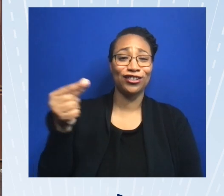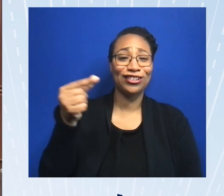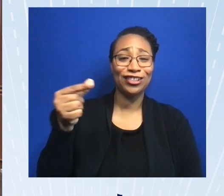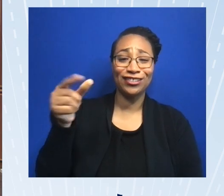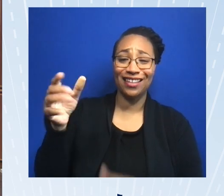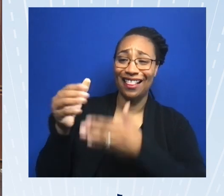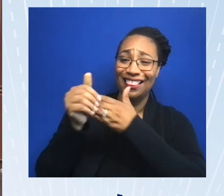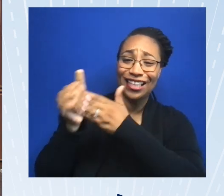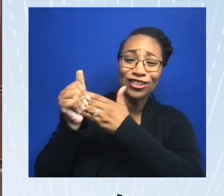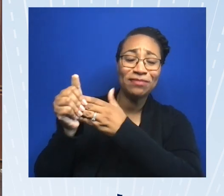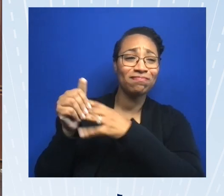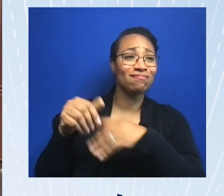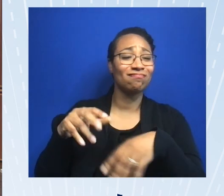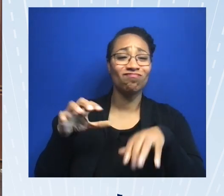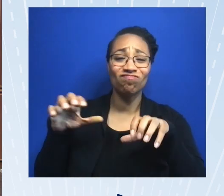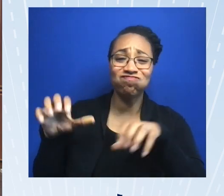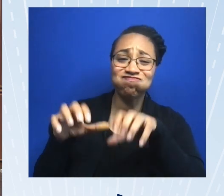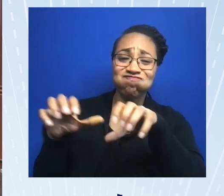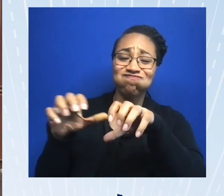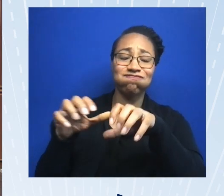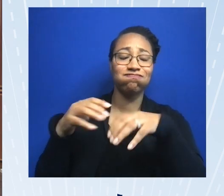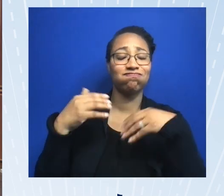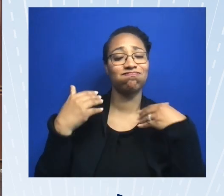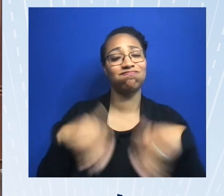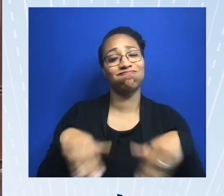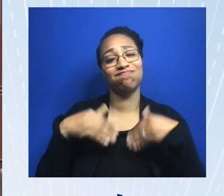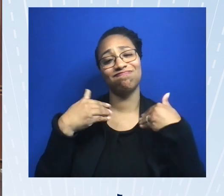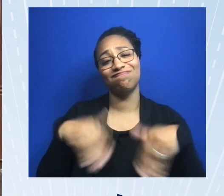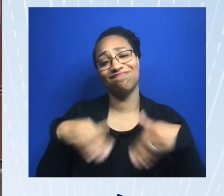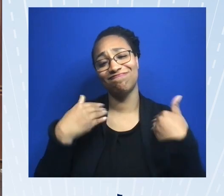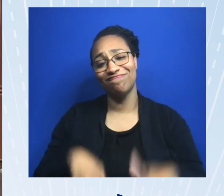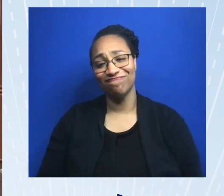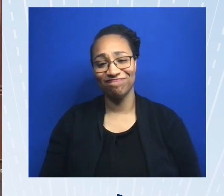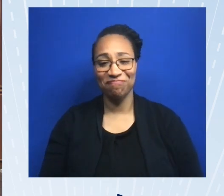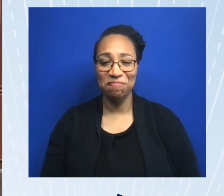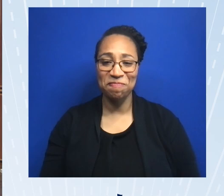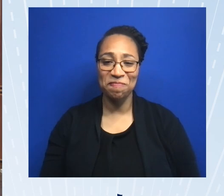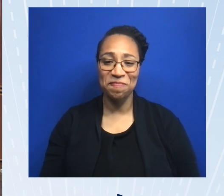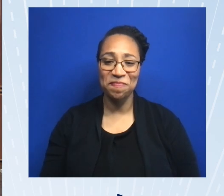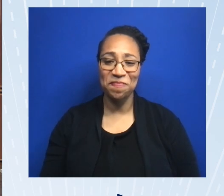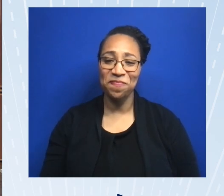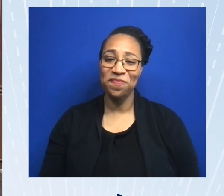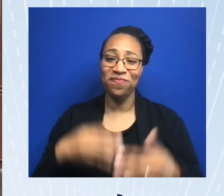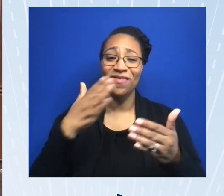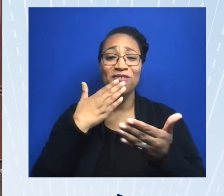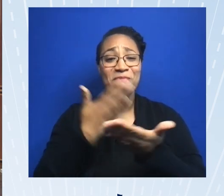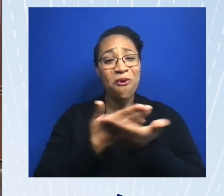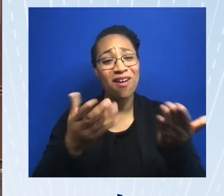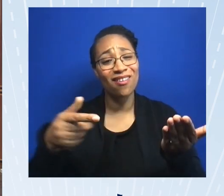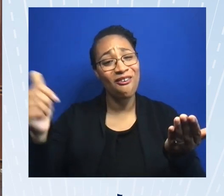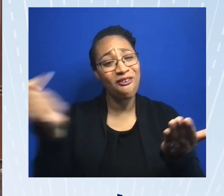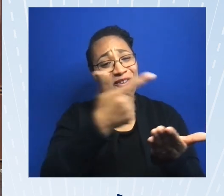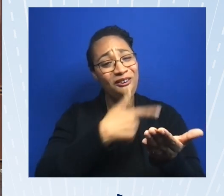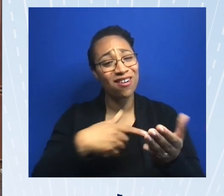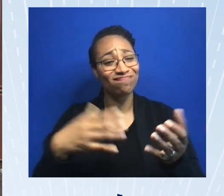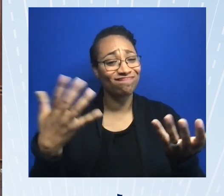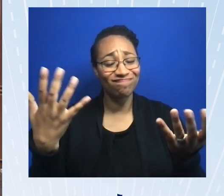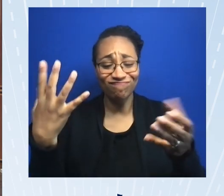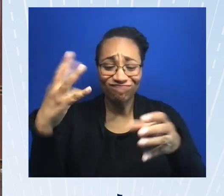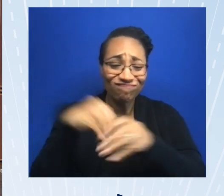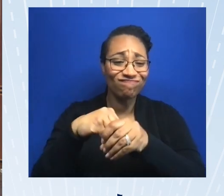everyone, and thanks for joining us for today's special announcement. Like President Biden and the Second Gentleman, all of us